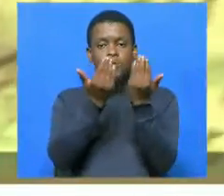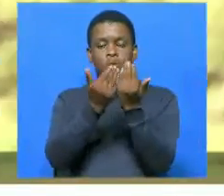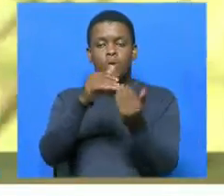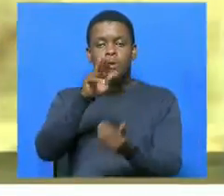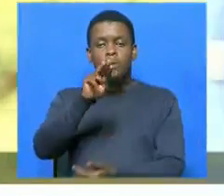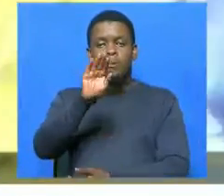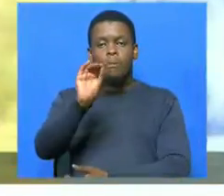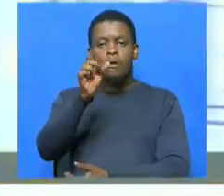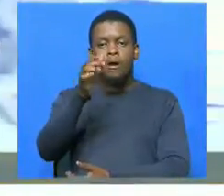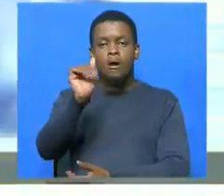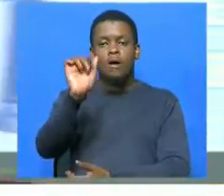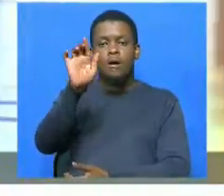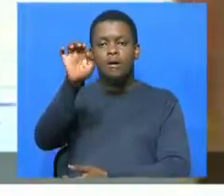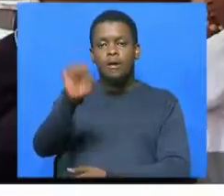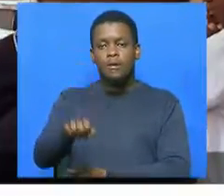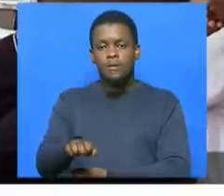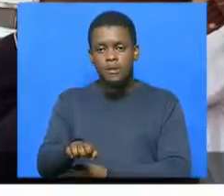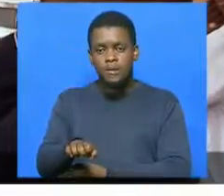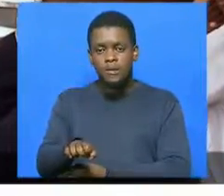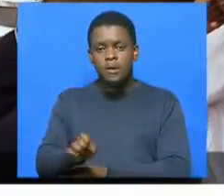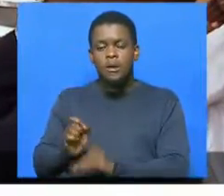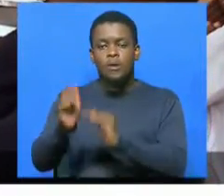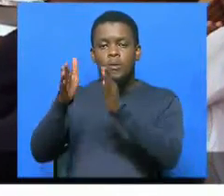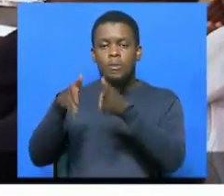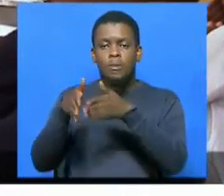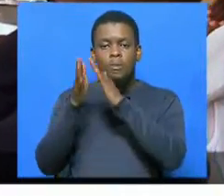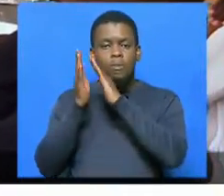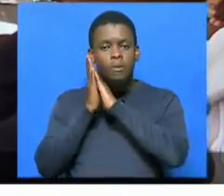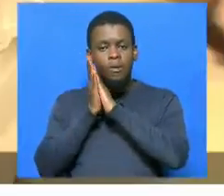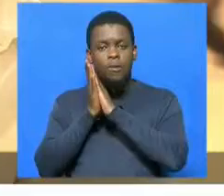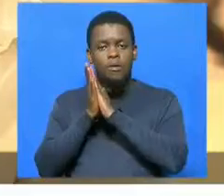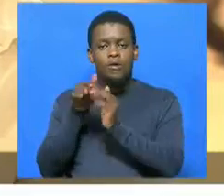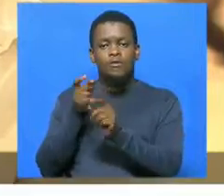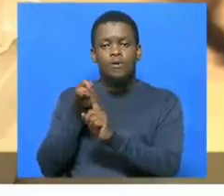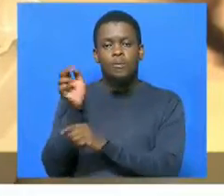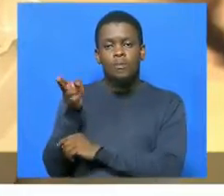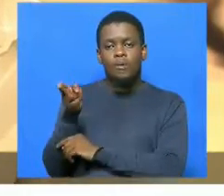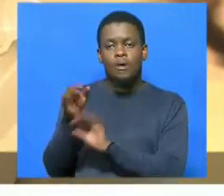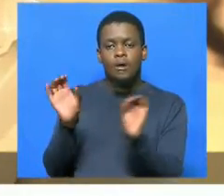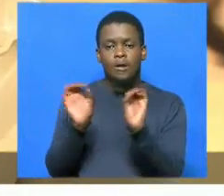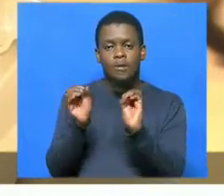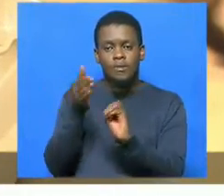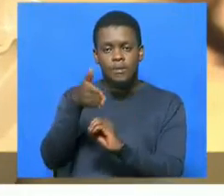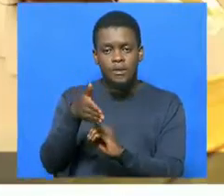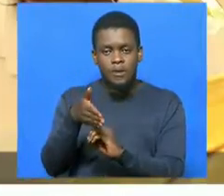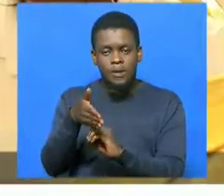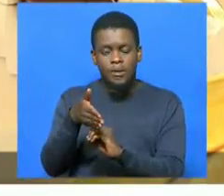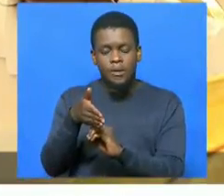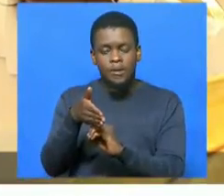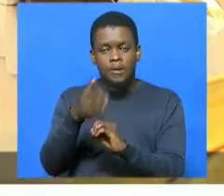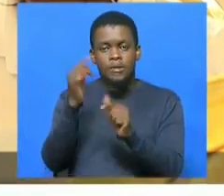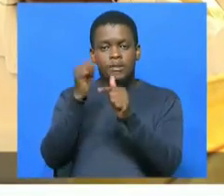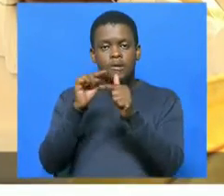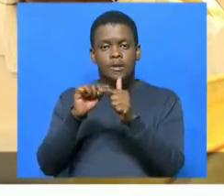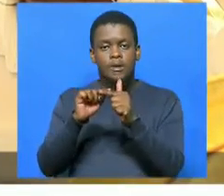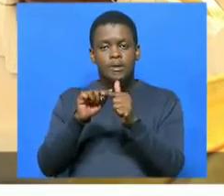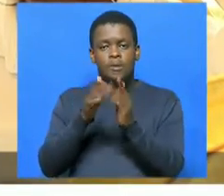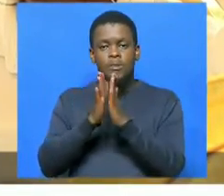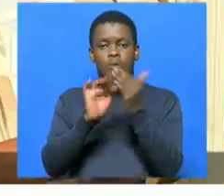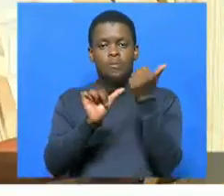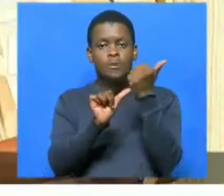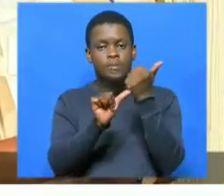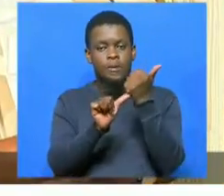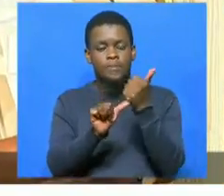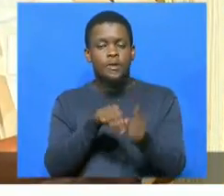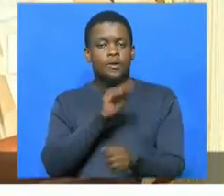like shortage of mattresses in students' hostels and chalkboards, calling for stakeholders for assistance. With this new water